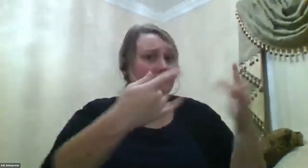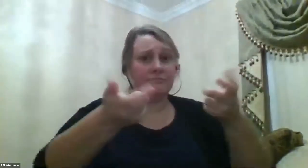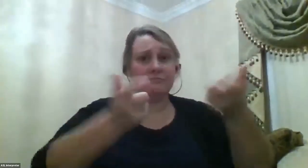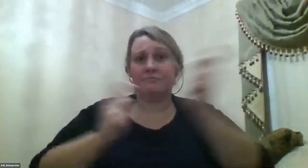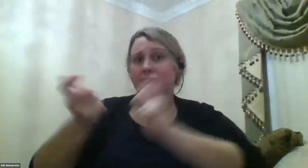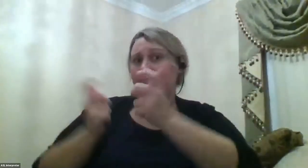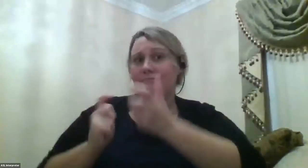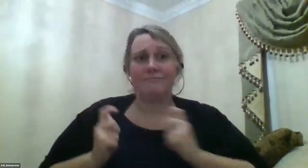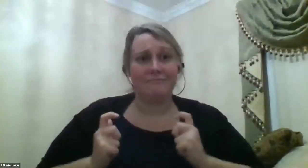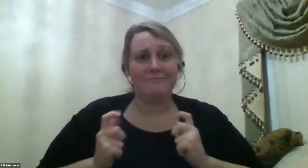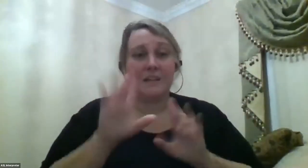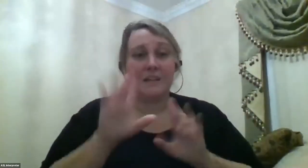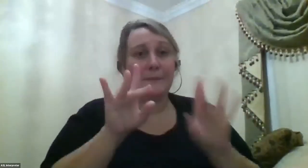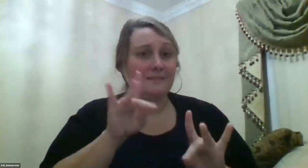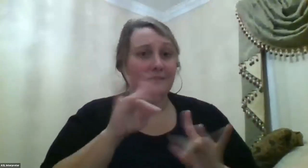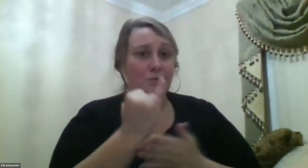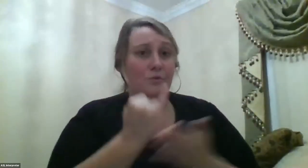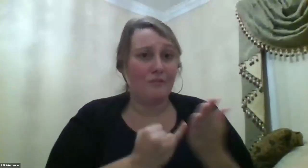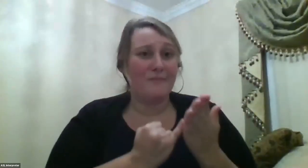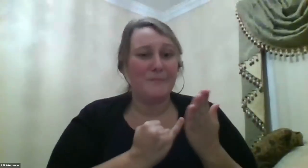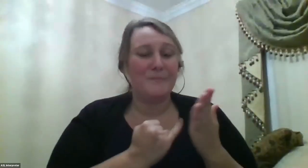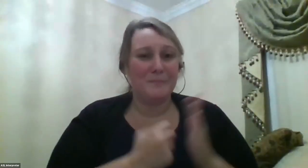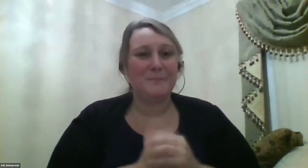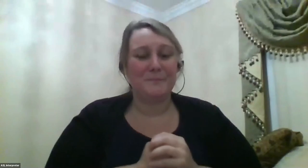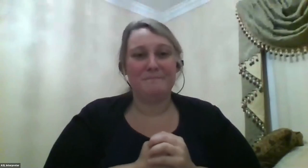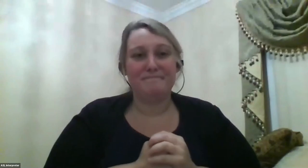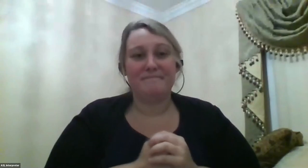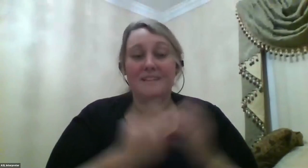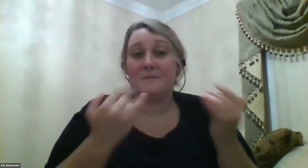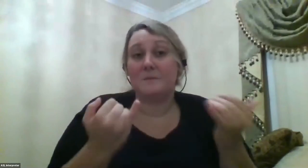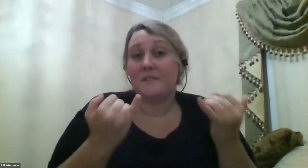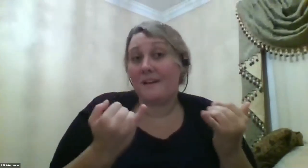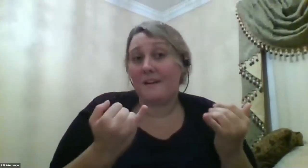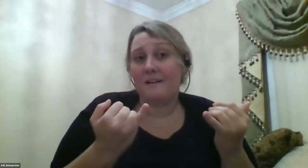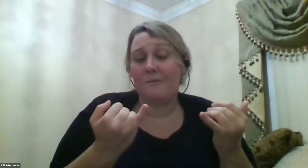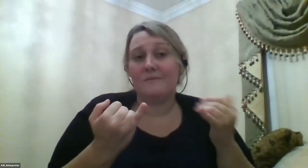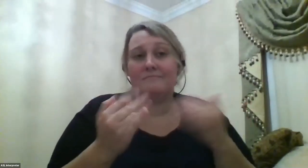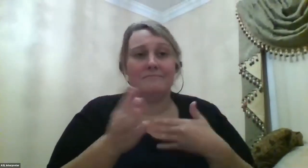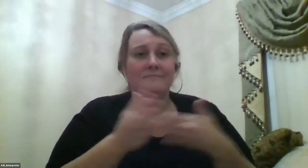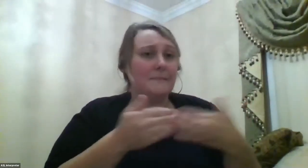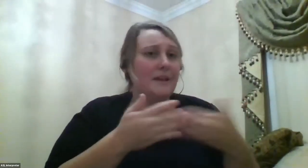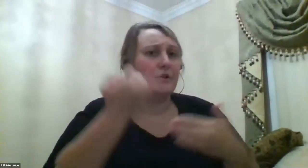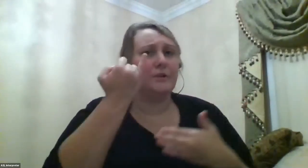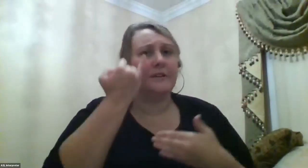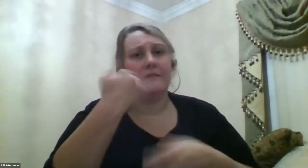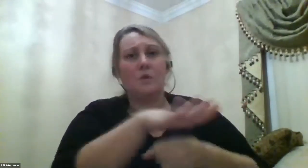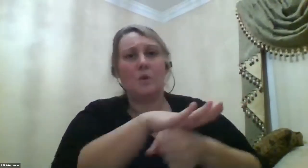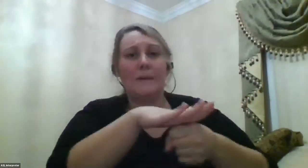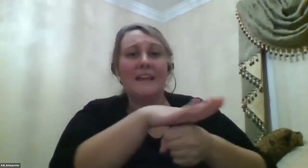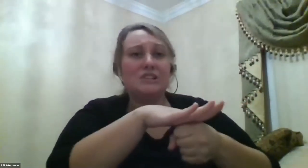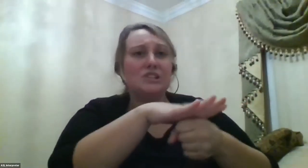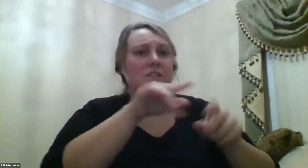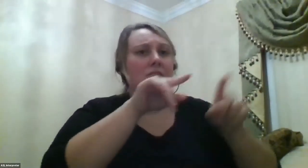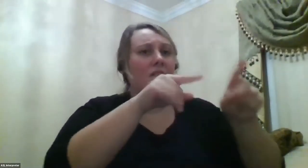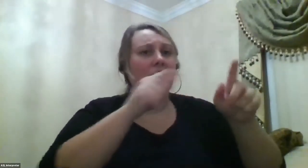um, attend things, um, regardless of, for example, disability or location in a way that we weren't able to